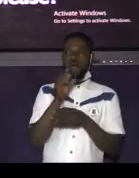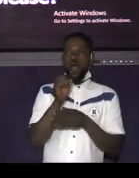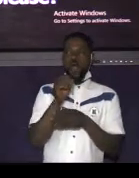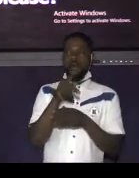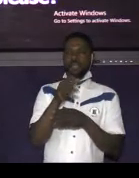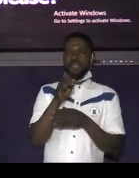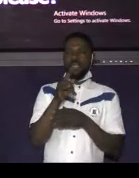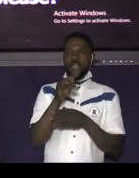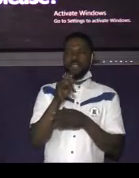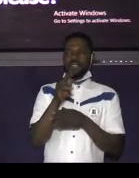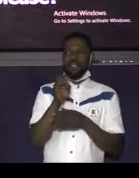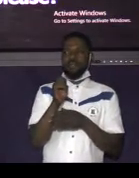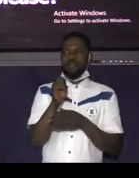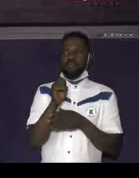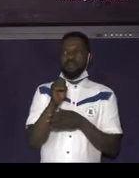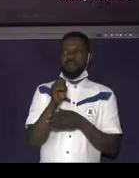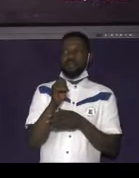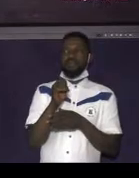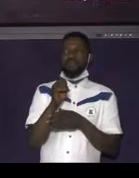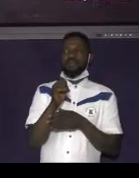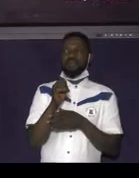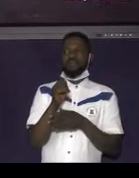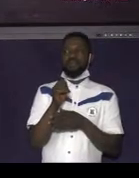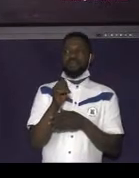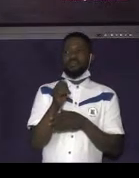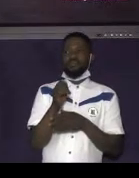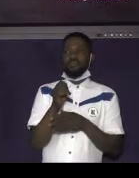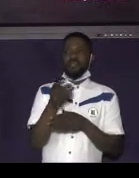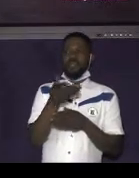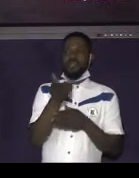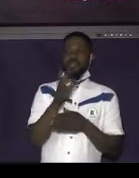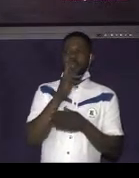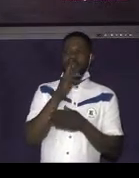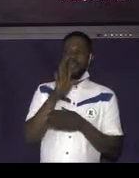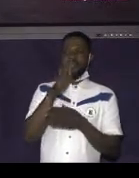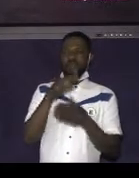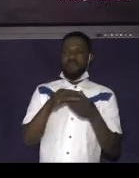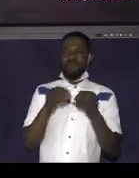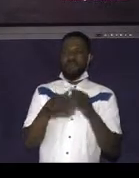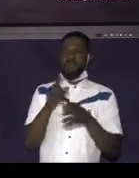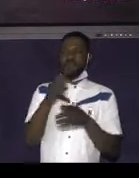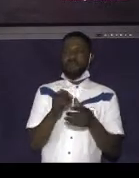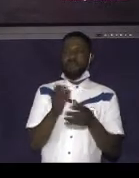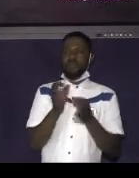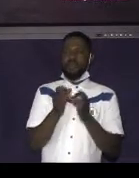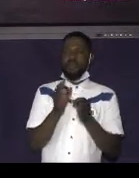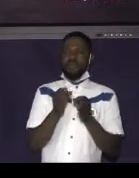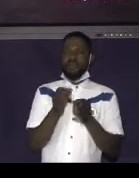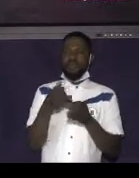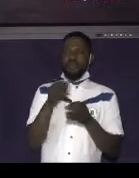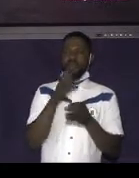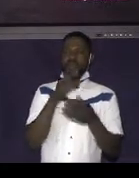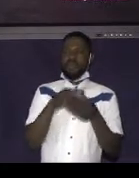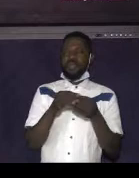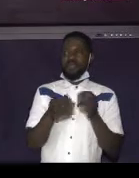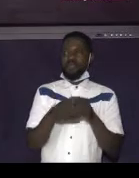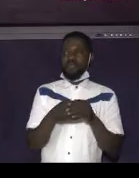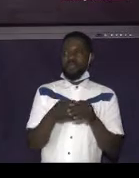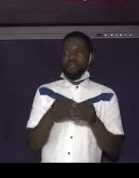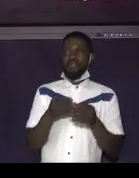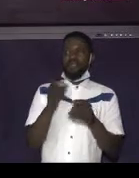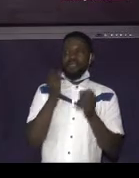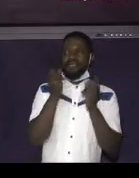O for optative. Here are 5 sentences. You tell me if they are statements, if